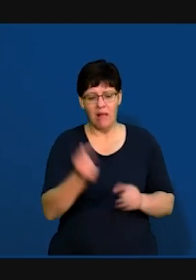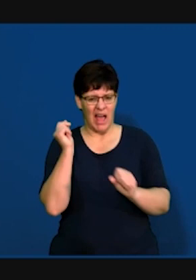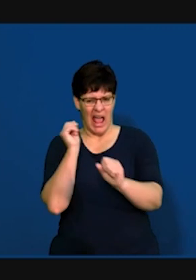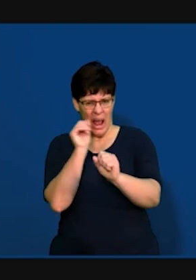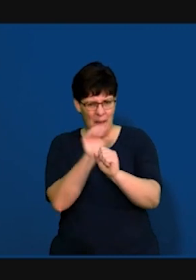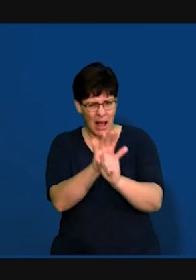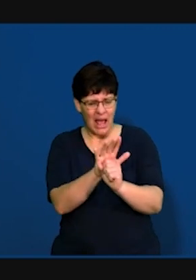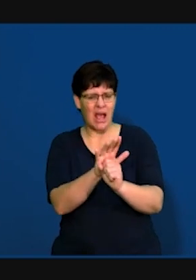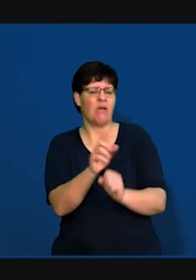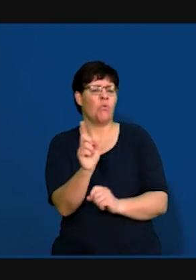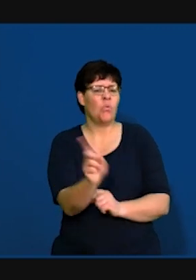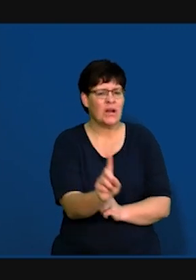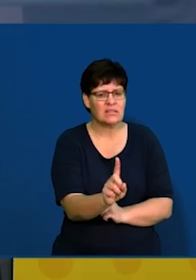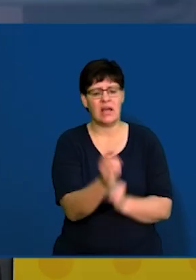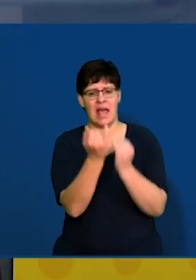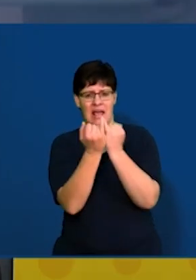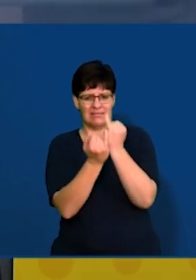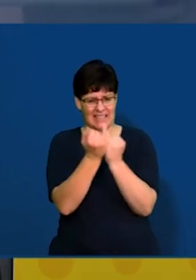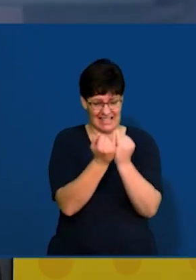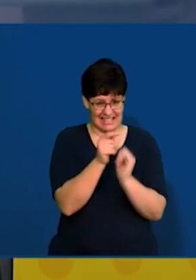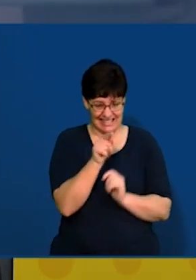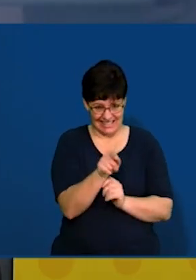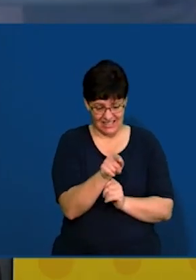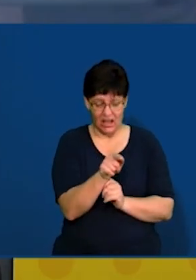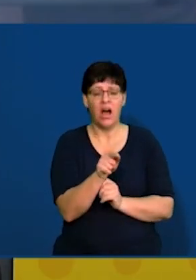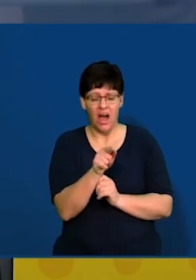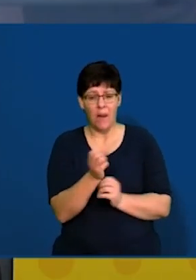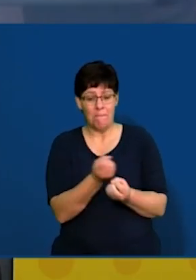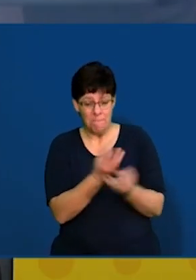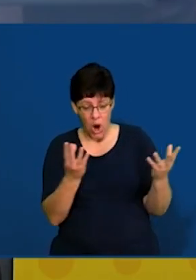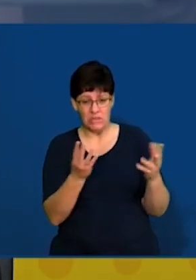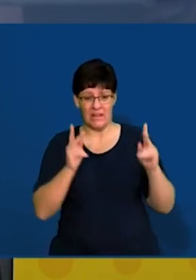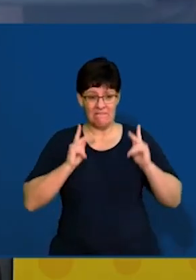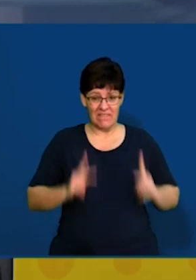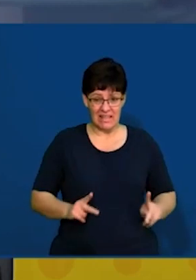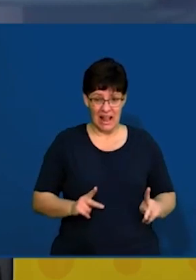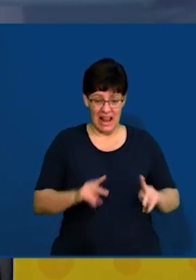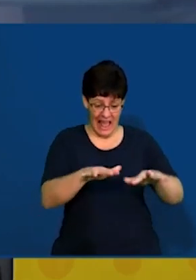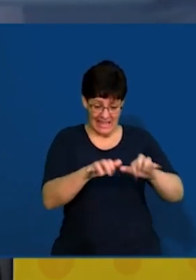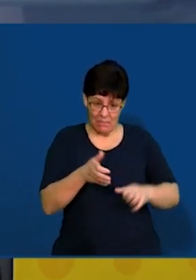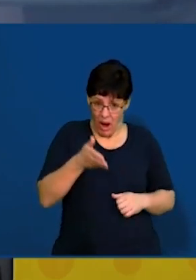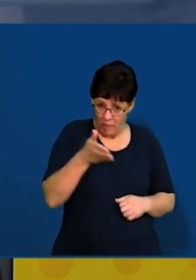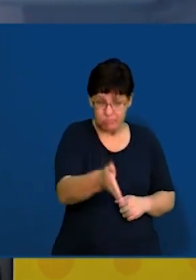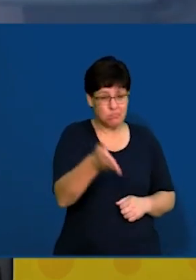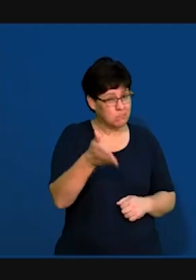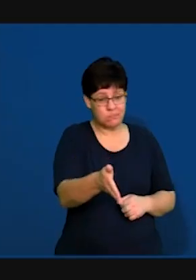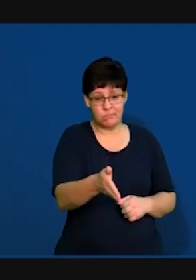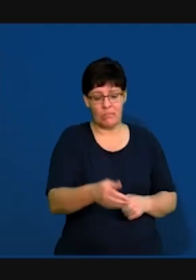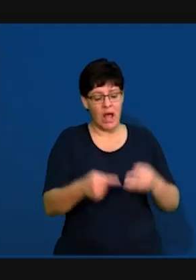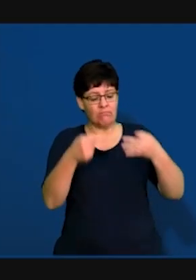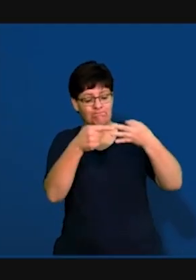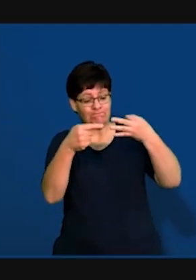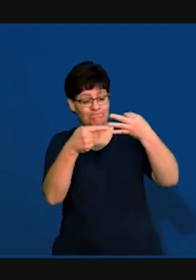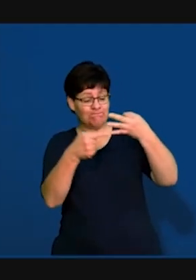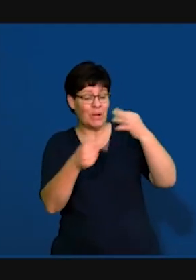the experiment, practical investigation is a common feature in the physical sciences exam. Now, the 3 variables that are very